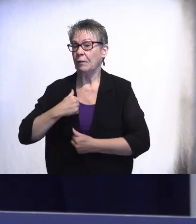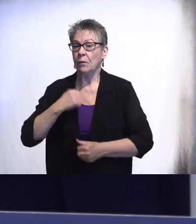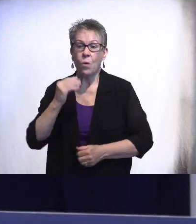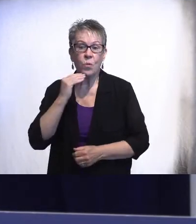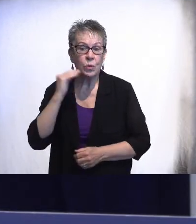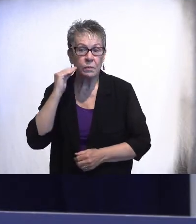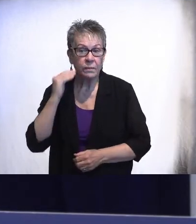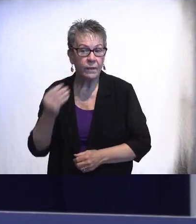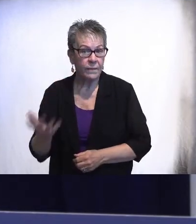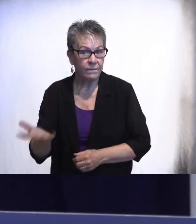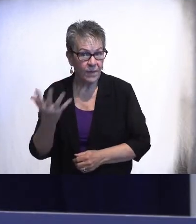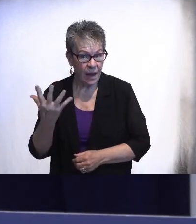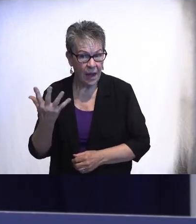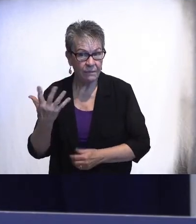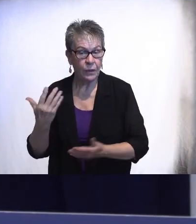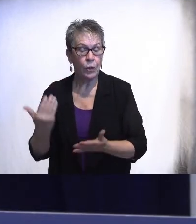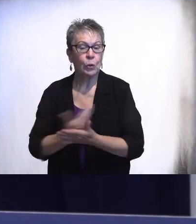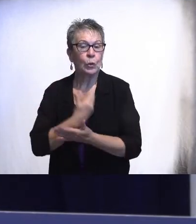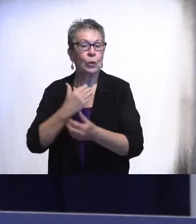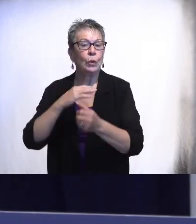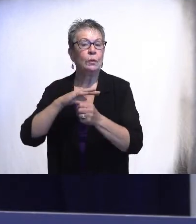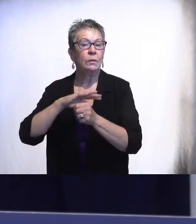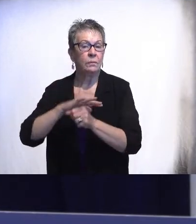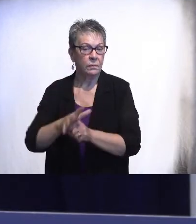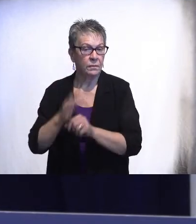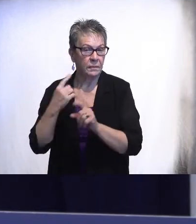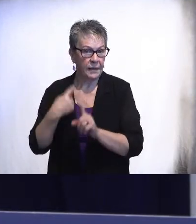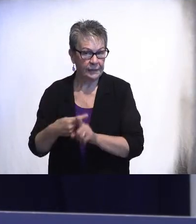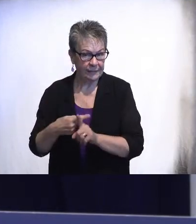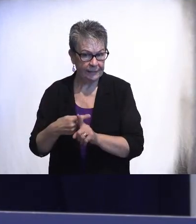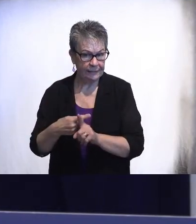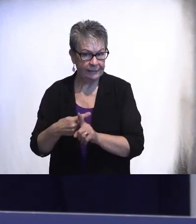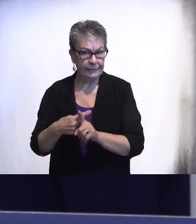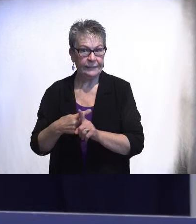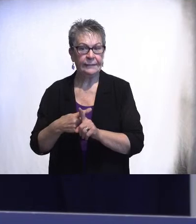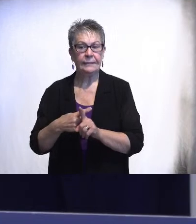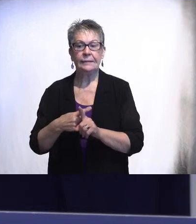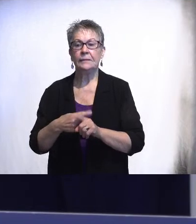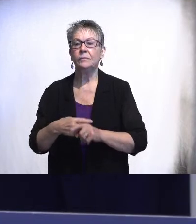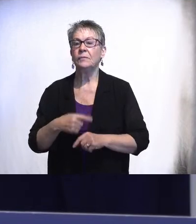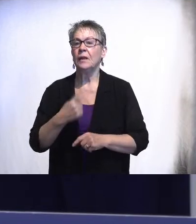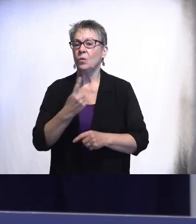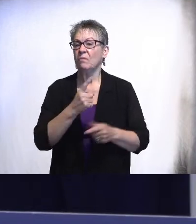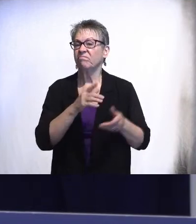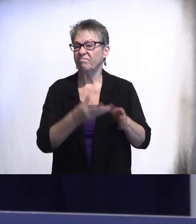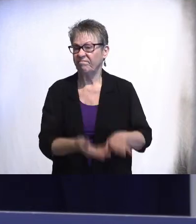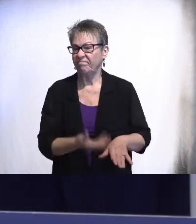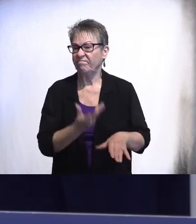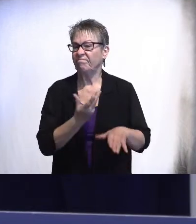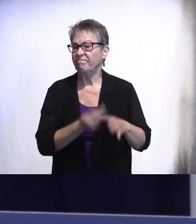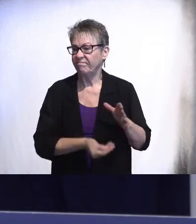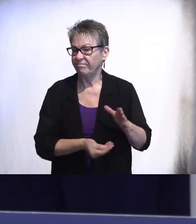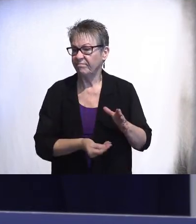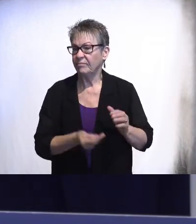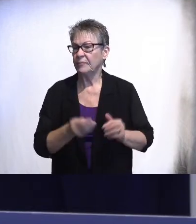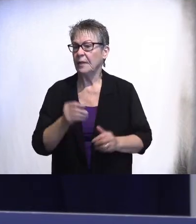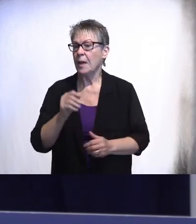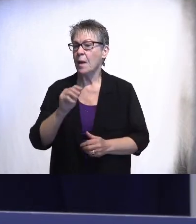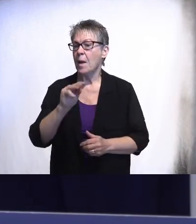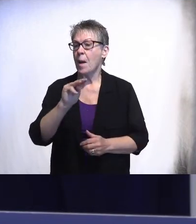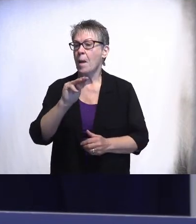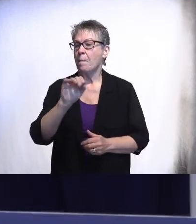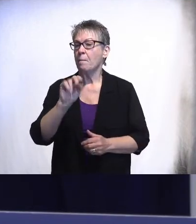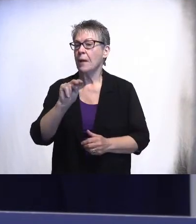new cases among residents and 1 COVID-related death at the Menlo Park home. Our state